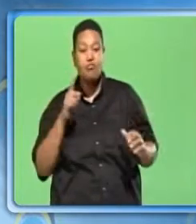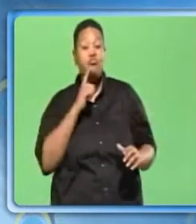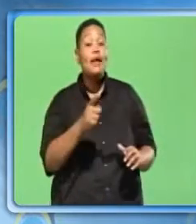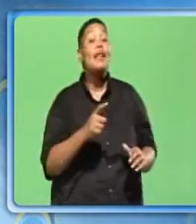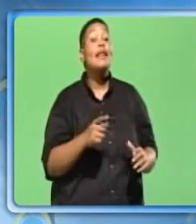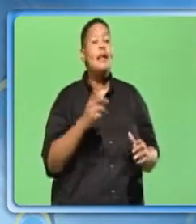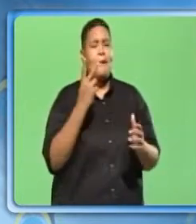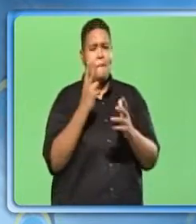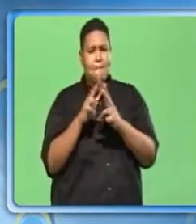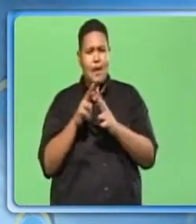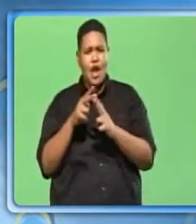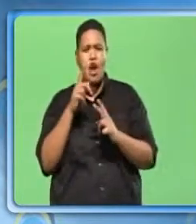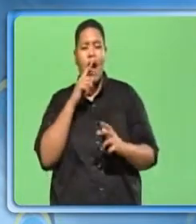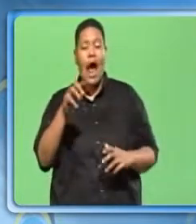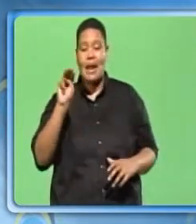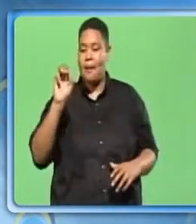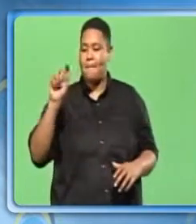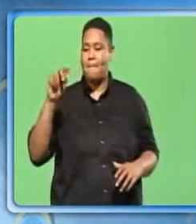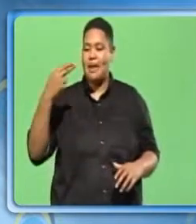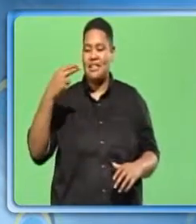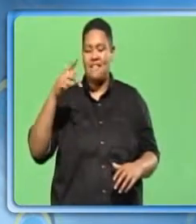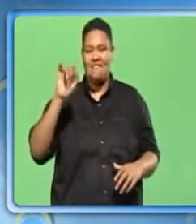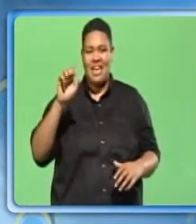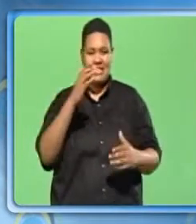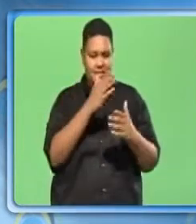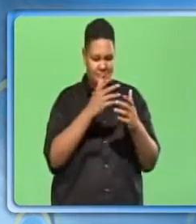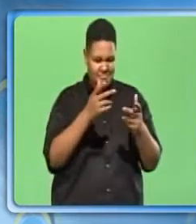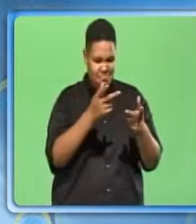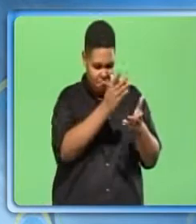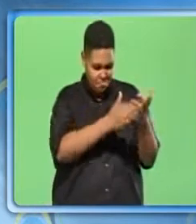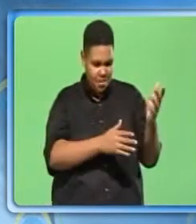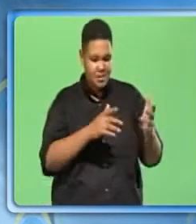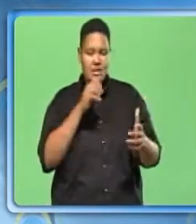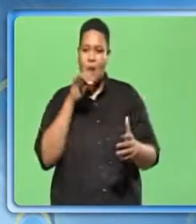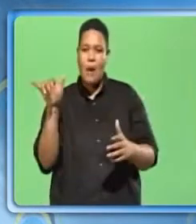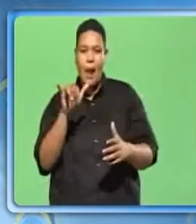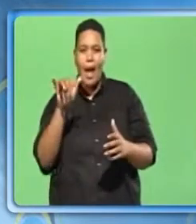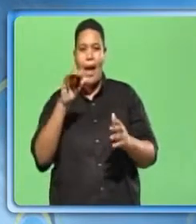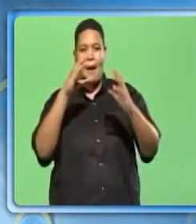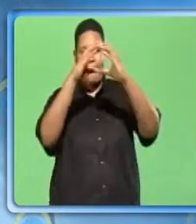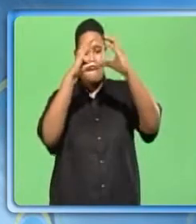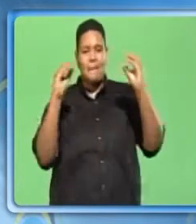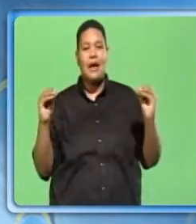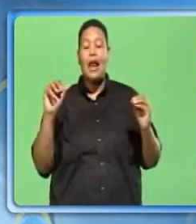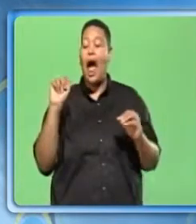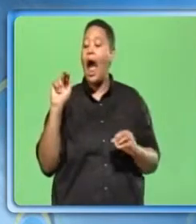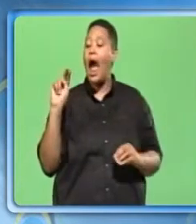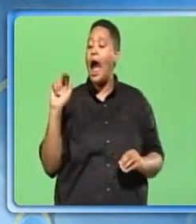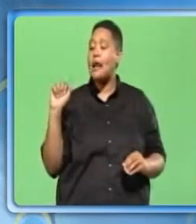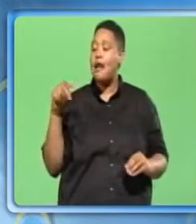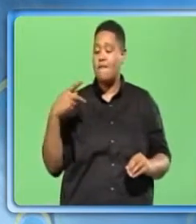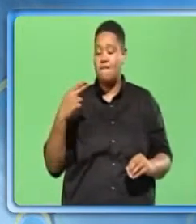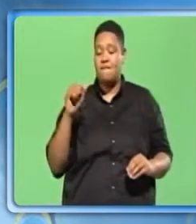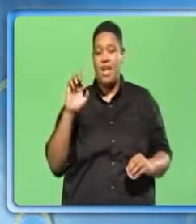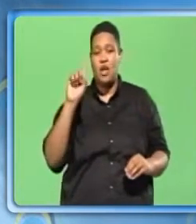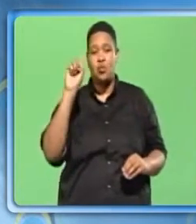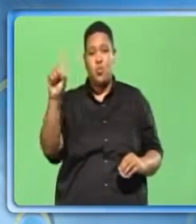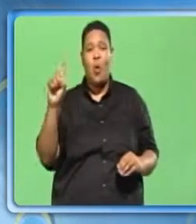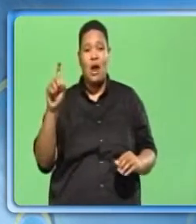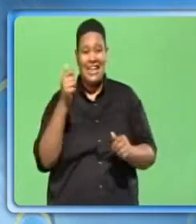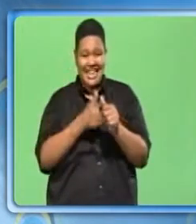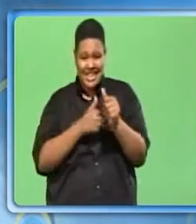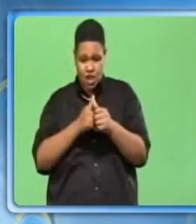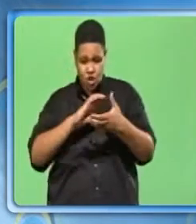at the metaphase plate, unlike mitosis. In anaphase 1, each chromosome moves to pole